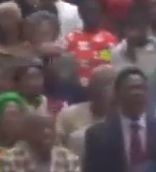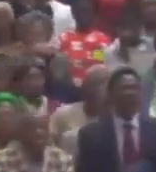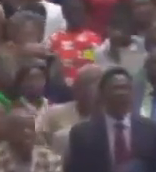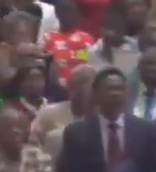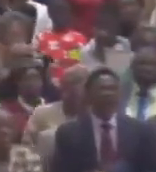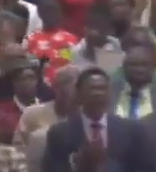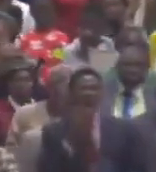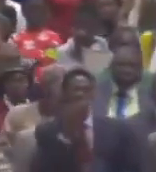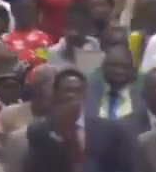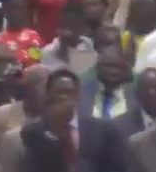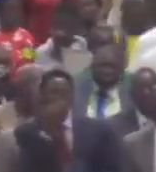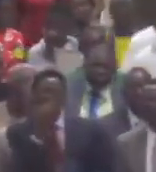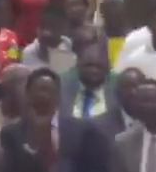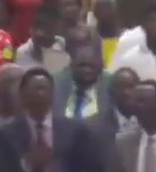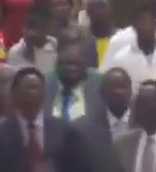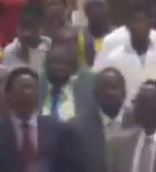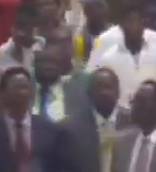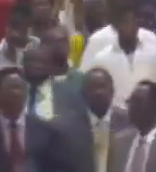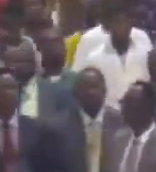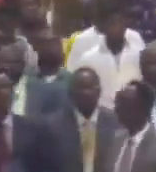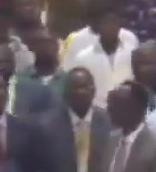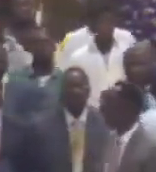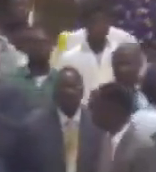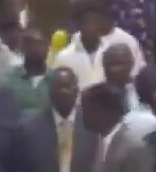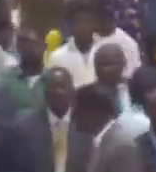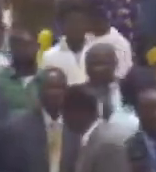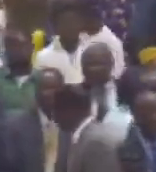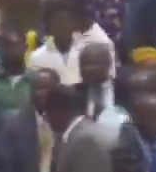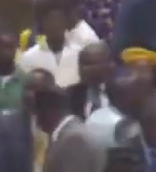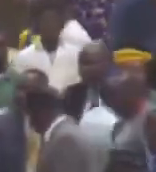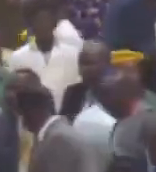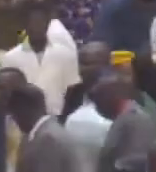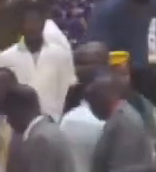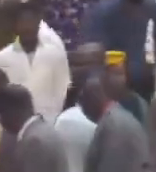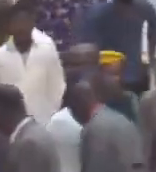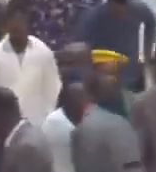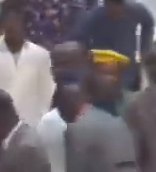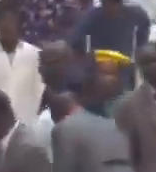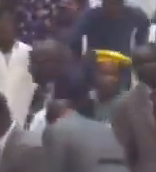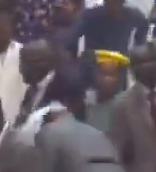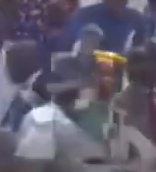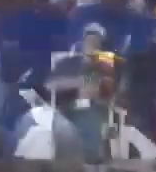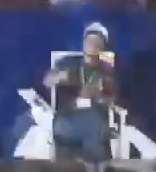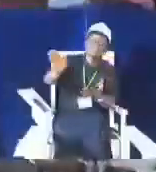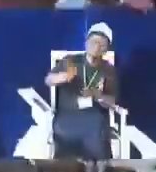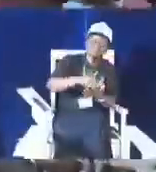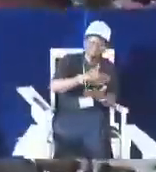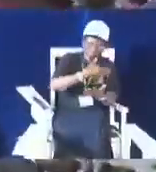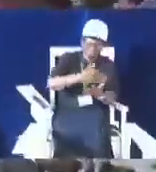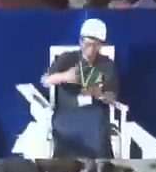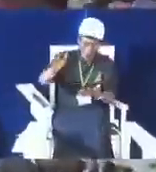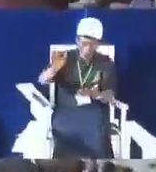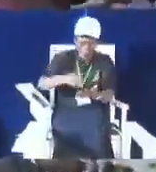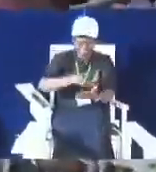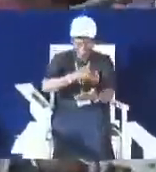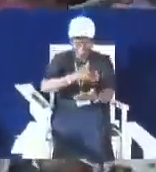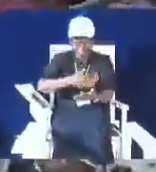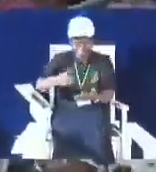You are the mighty God, the great I